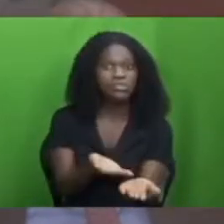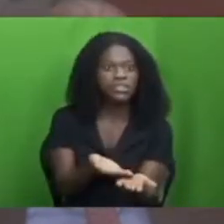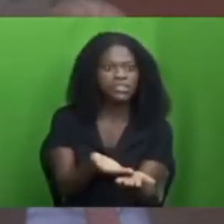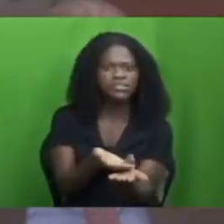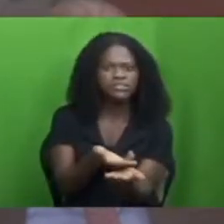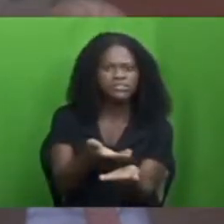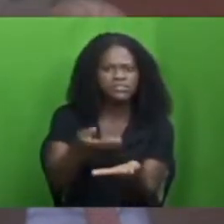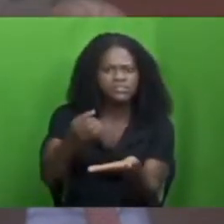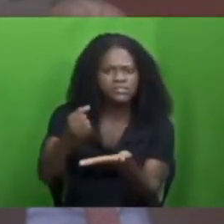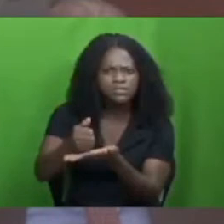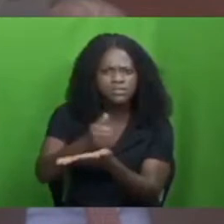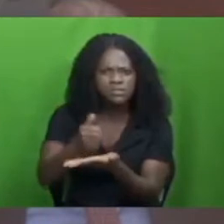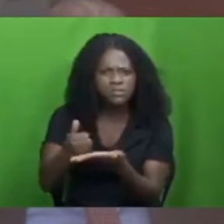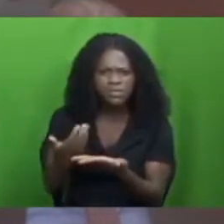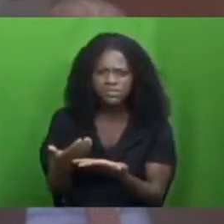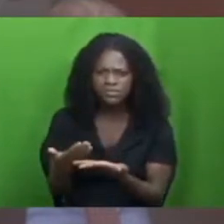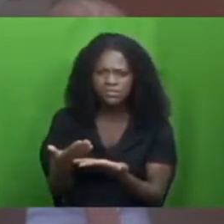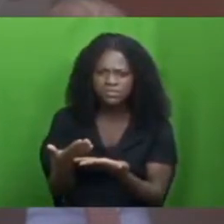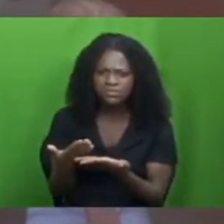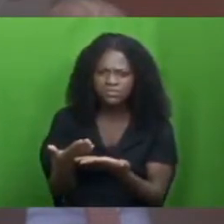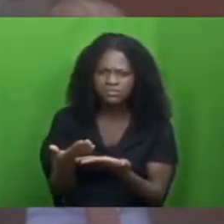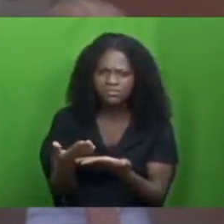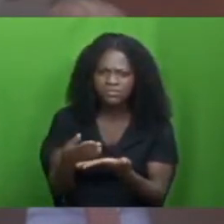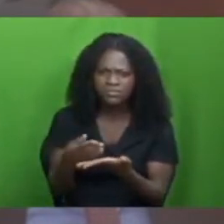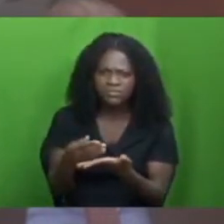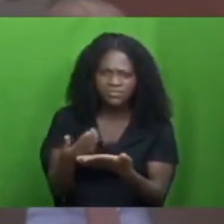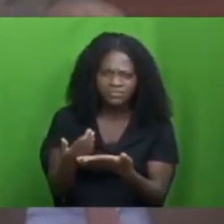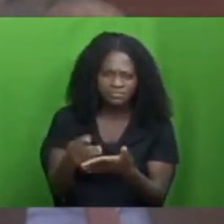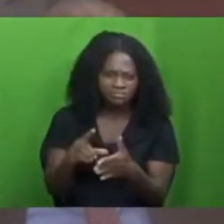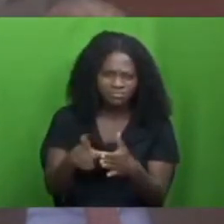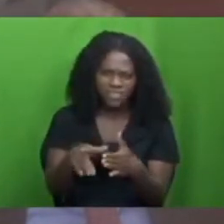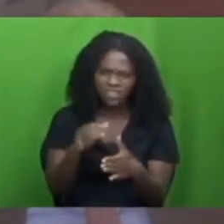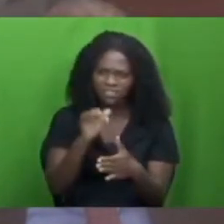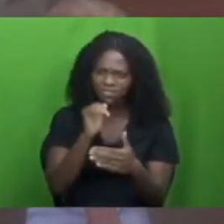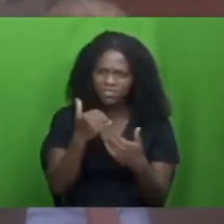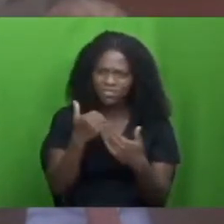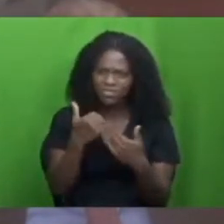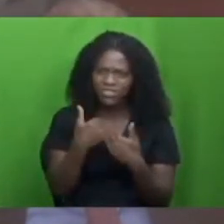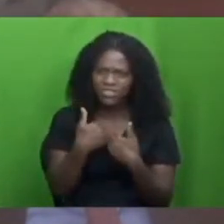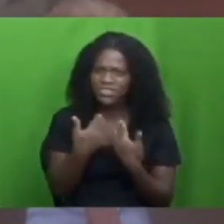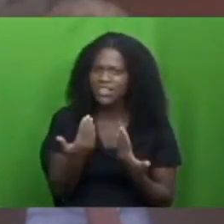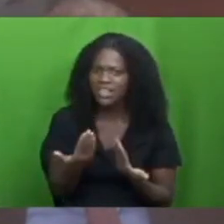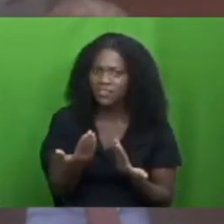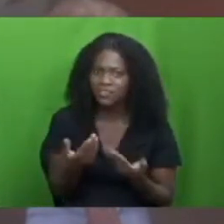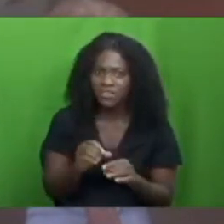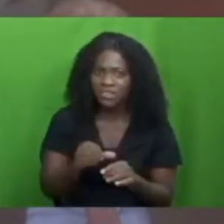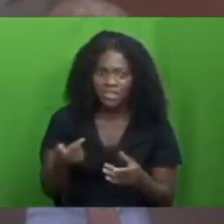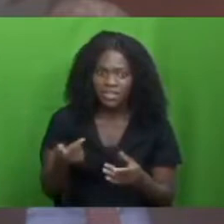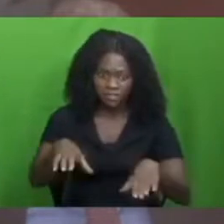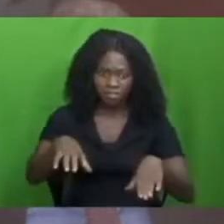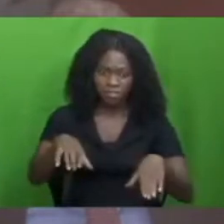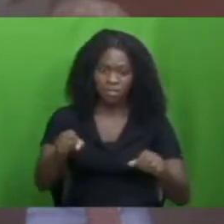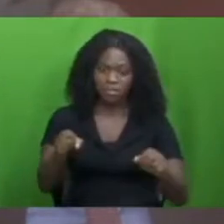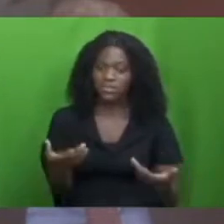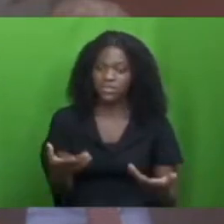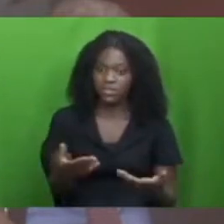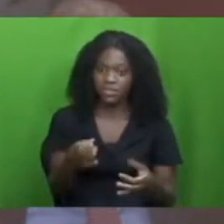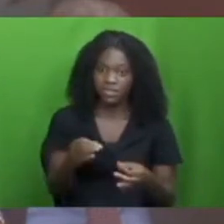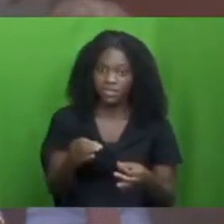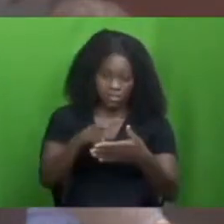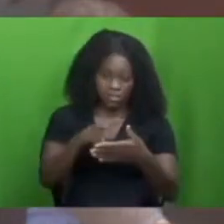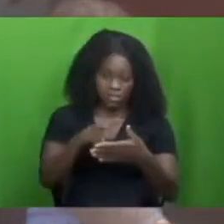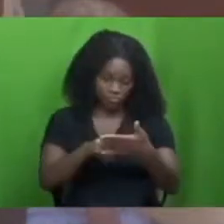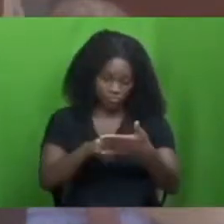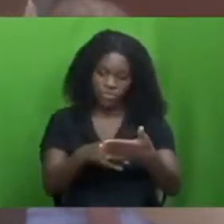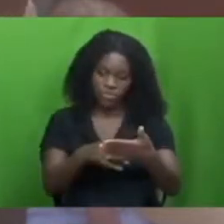where did they go for the records to capture? If he doesn't lay it, there's really